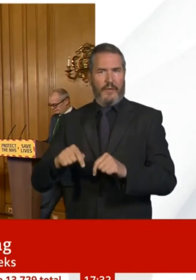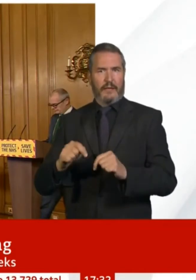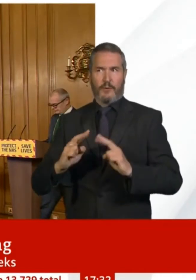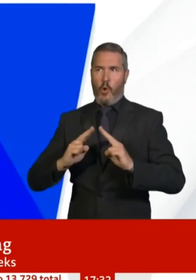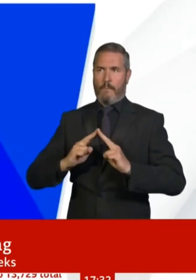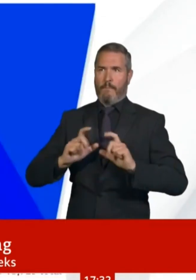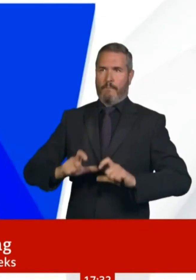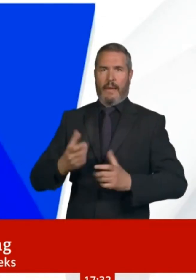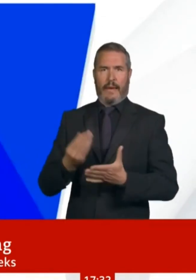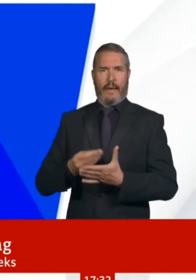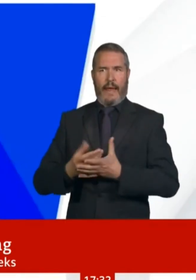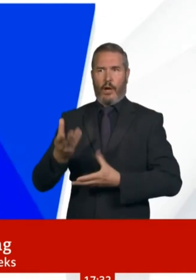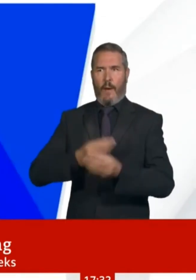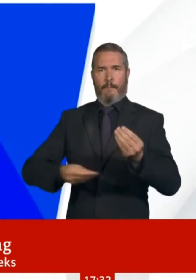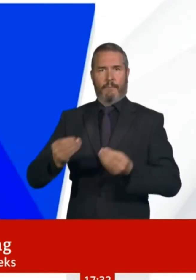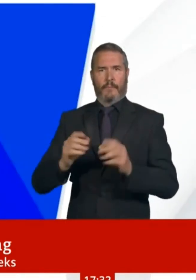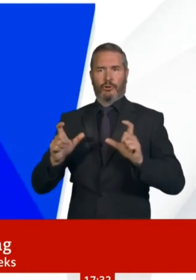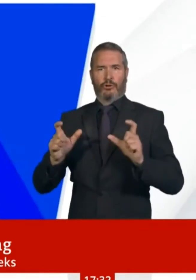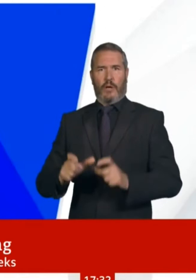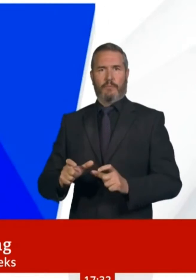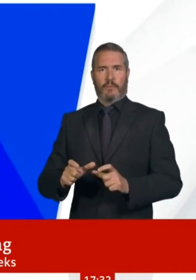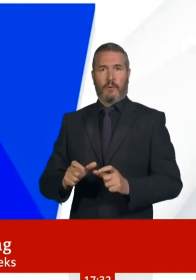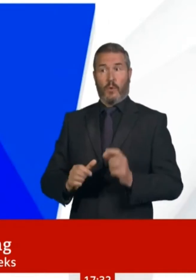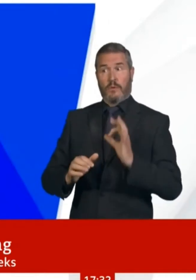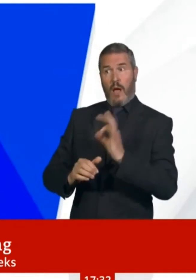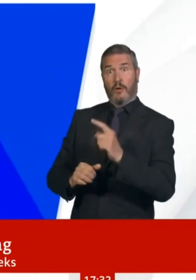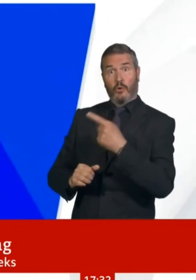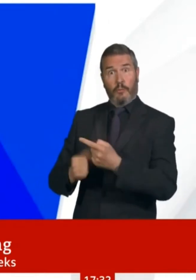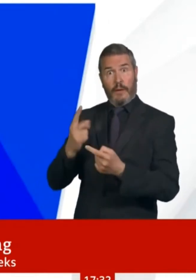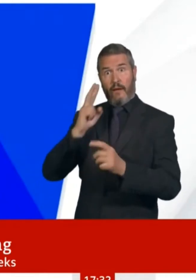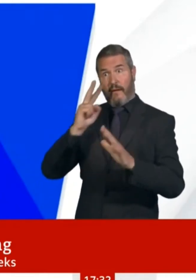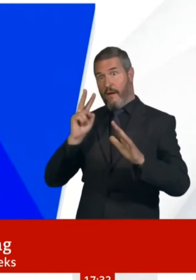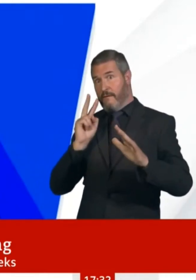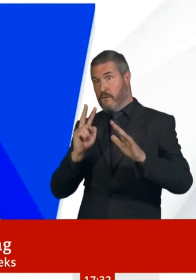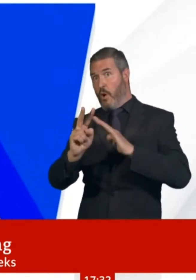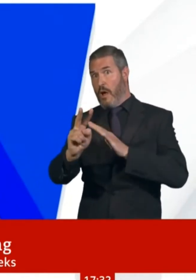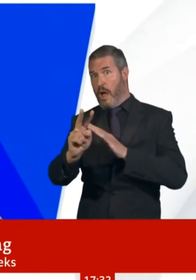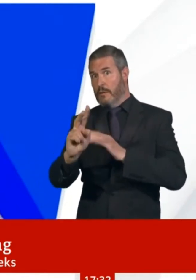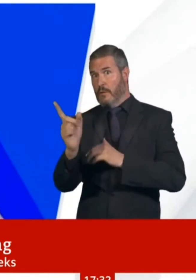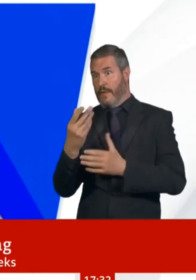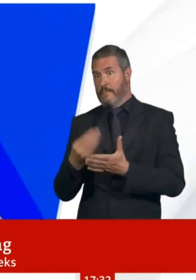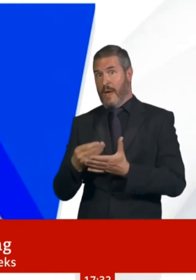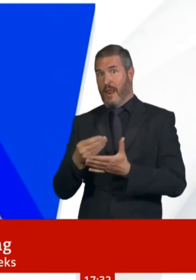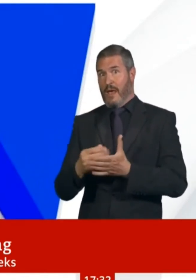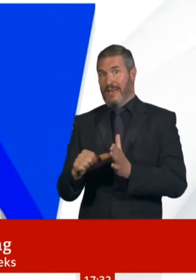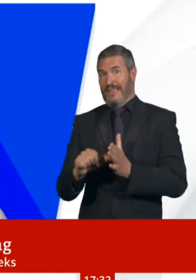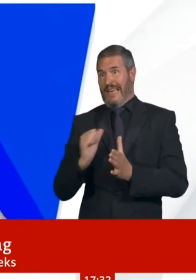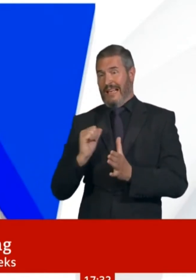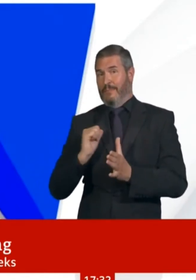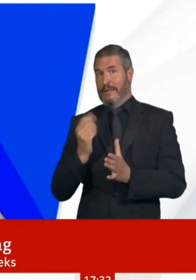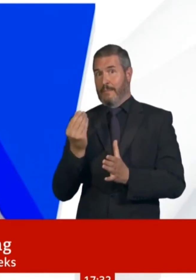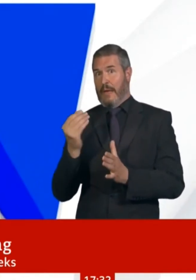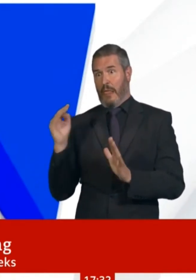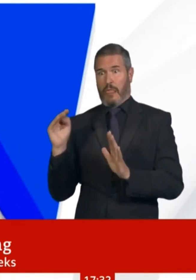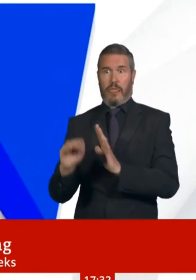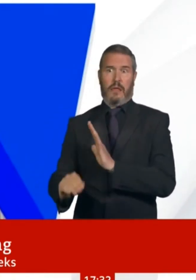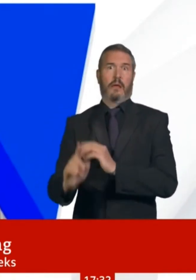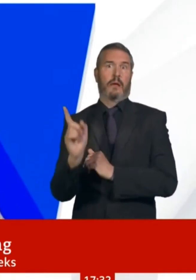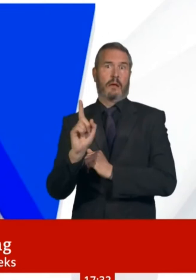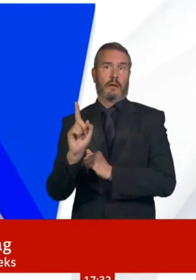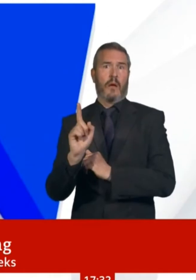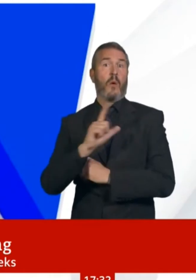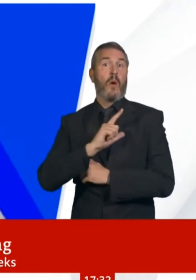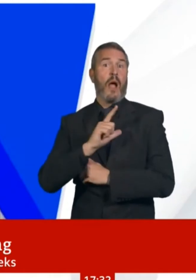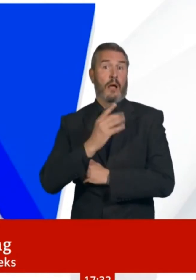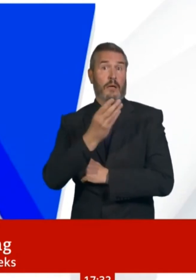lockdown. I'm really interested to know whether you've modelled that, whether you're able to put a number on what would be expected. And some scientists have